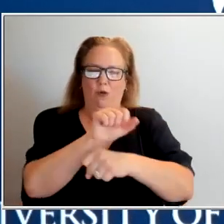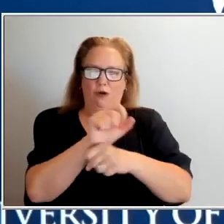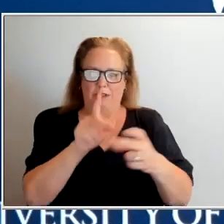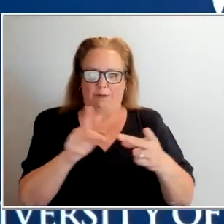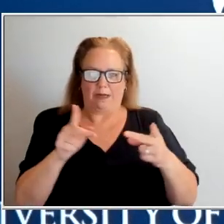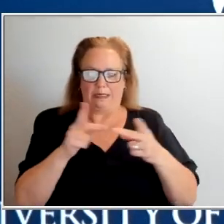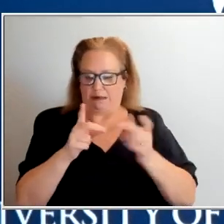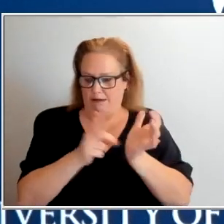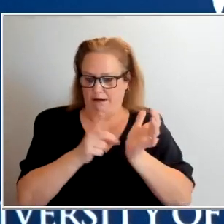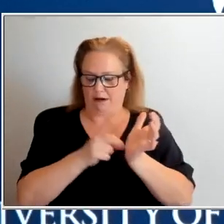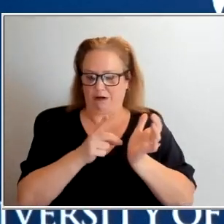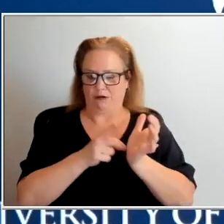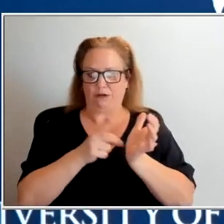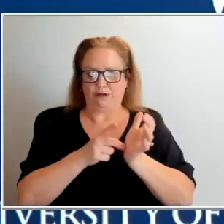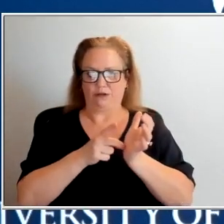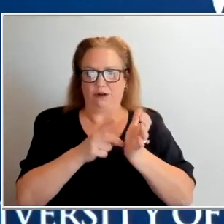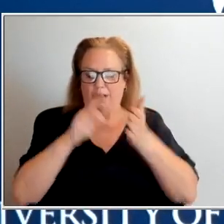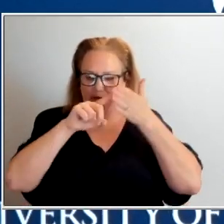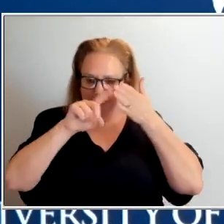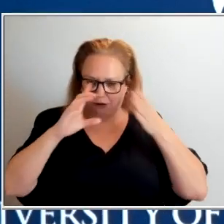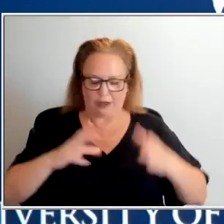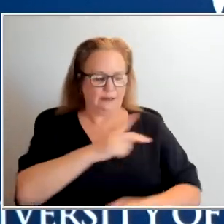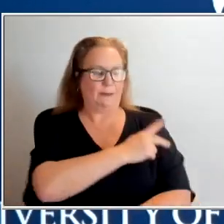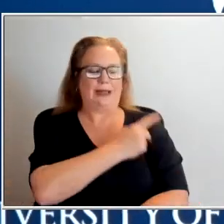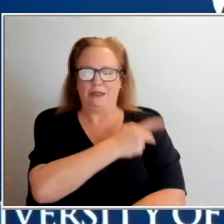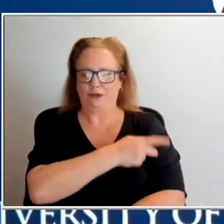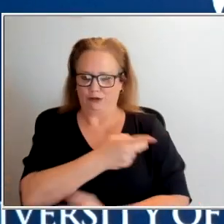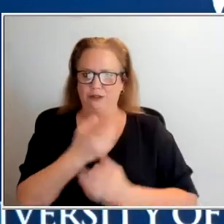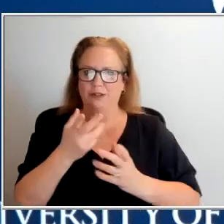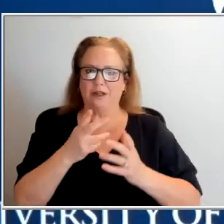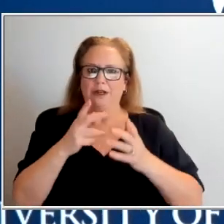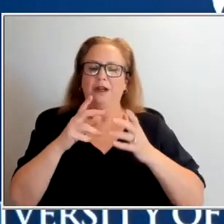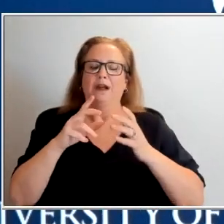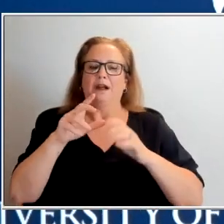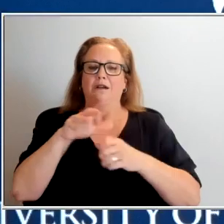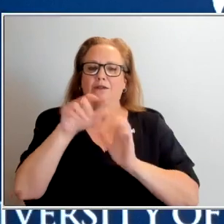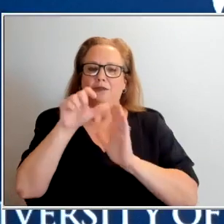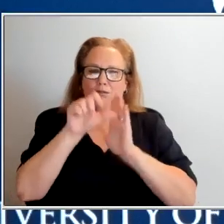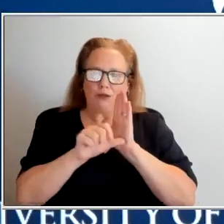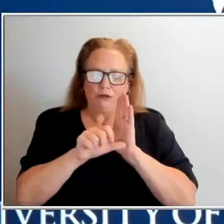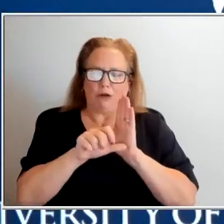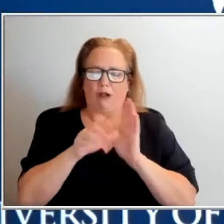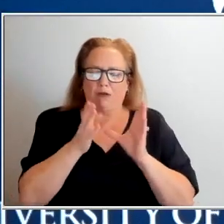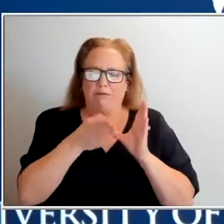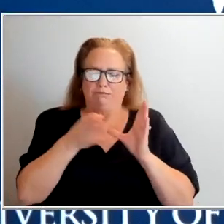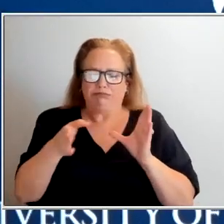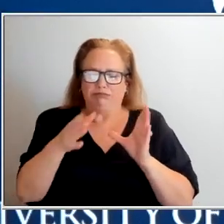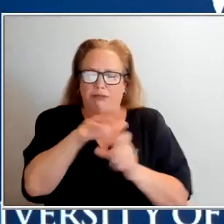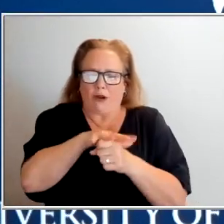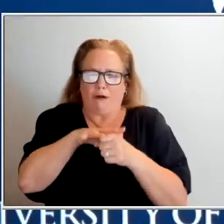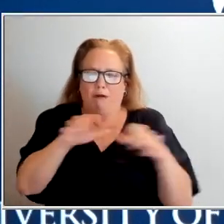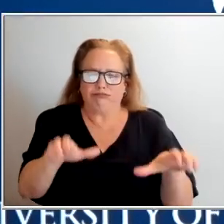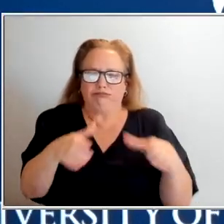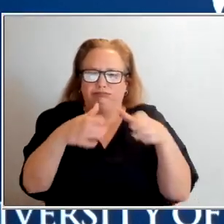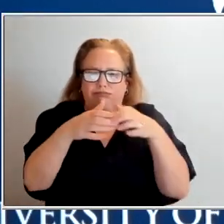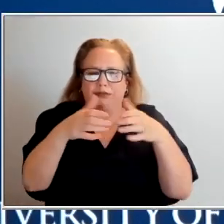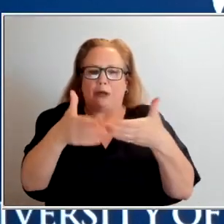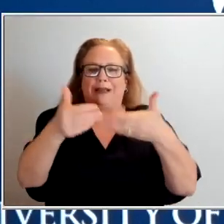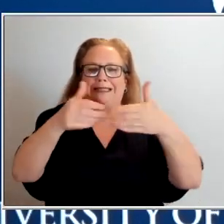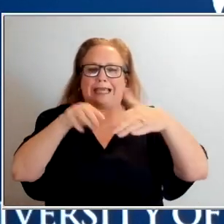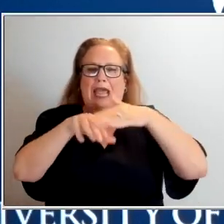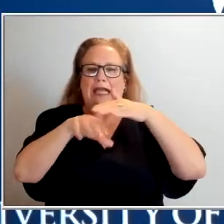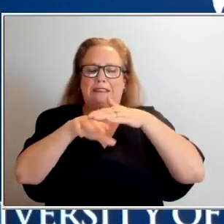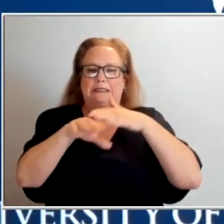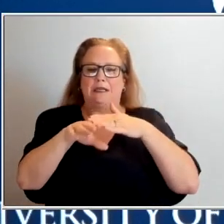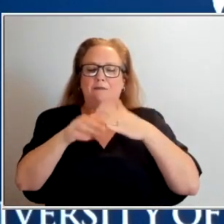doctors who are principal investigators, our patients, our procedural spaces are all next to our team now. So it'll have easy access, more